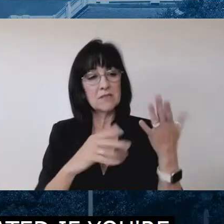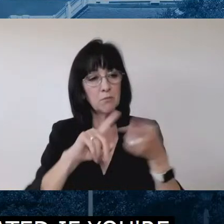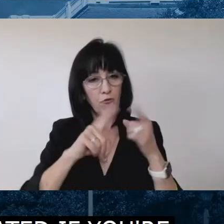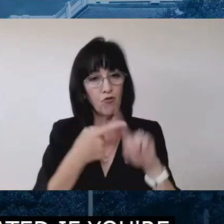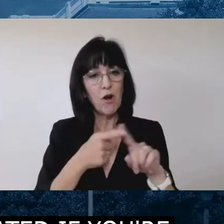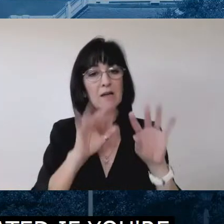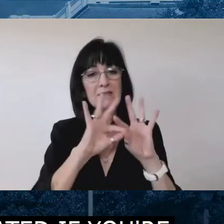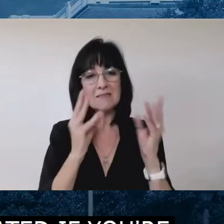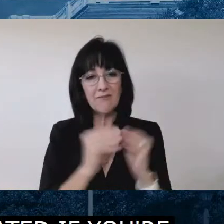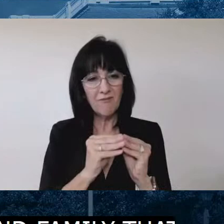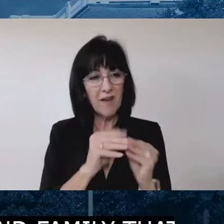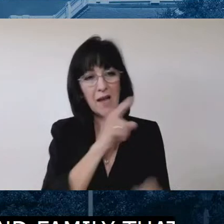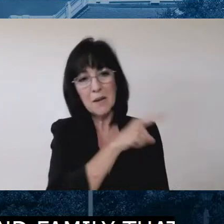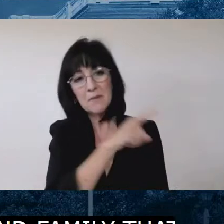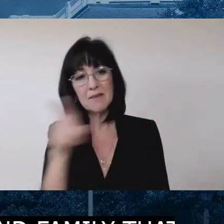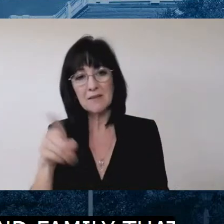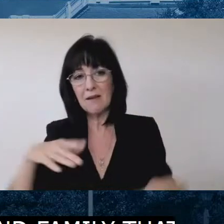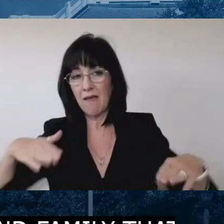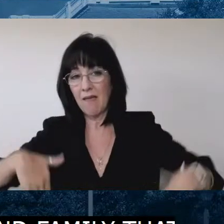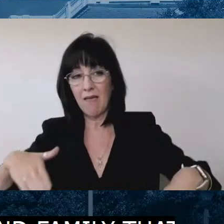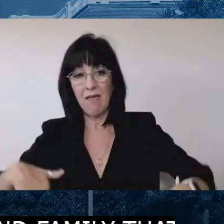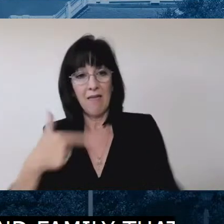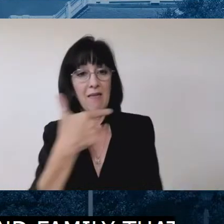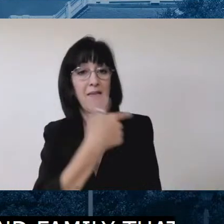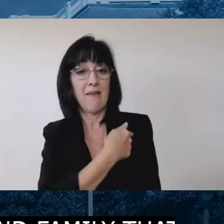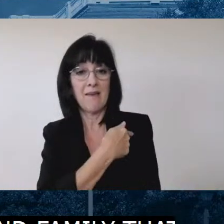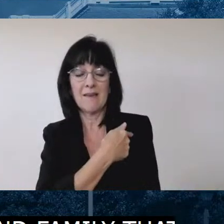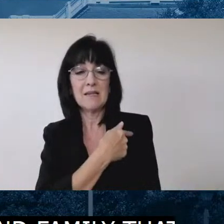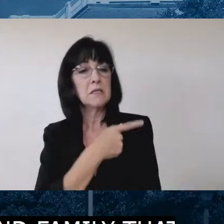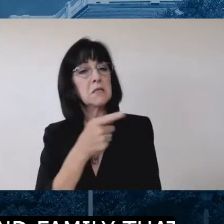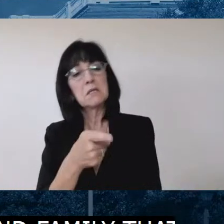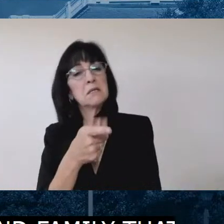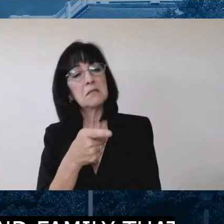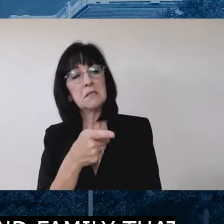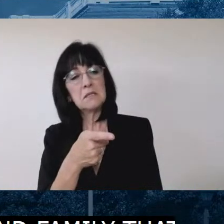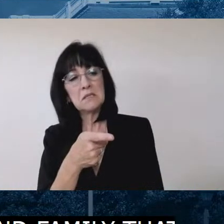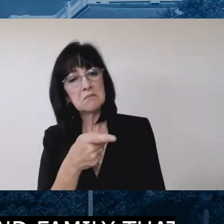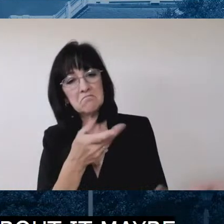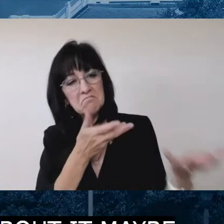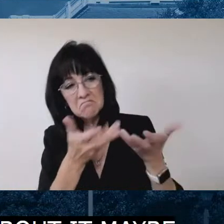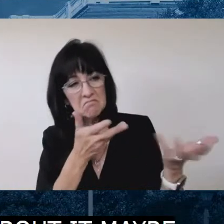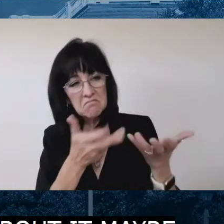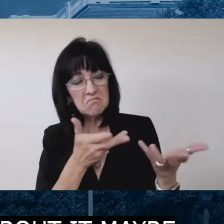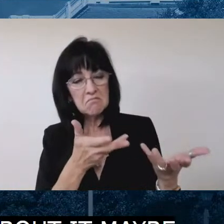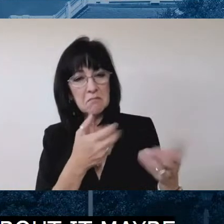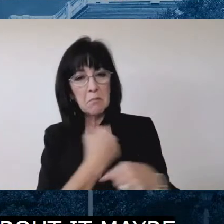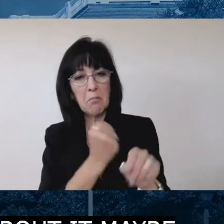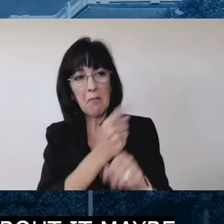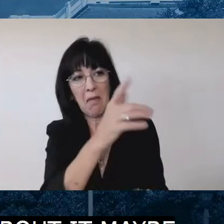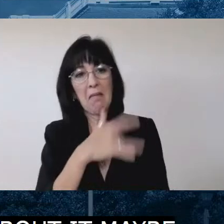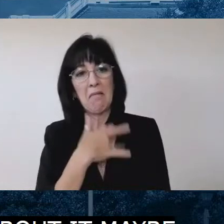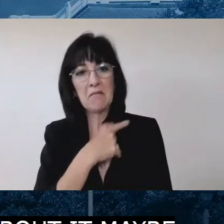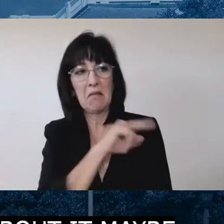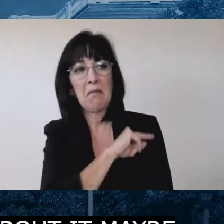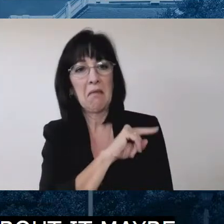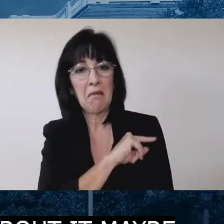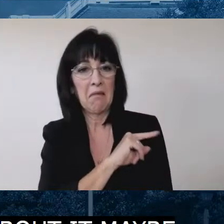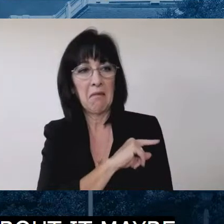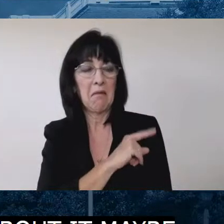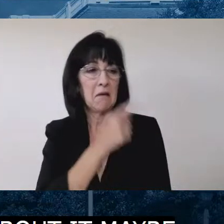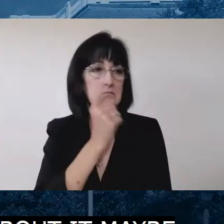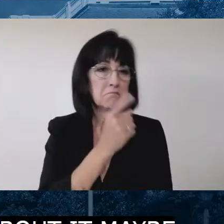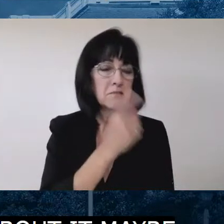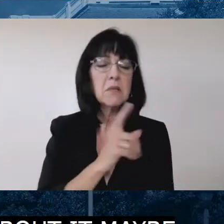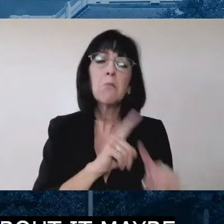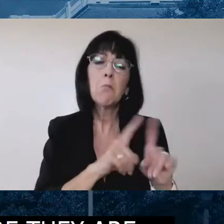Don't make them feel guilty about it, but maybe if that works, I guess, but try to meet them where they are, get their questions answered and help